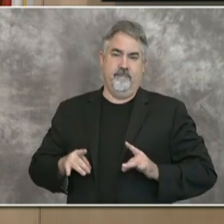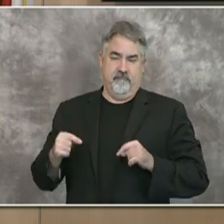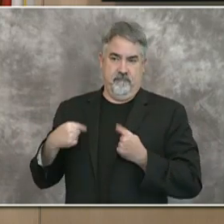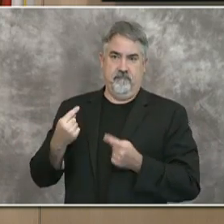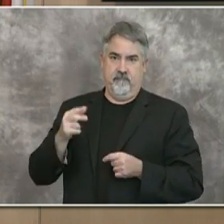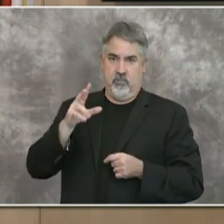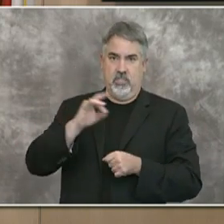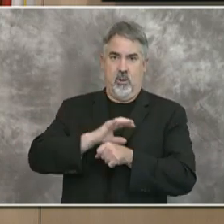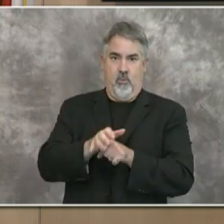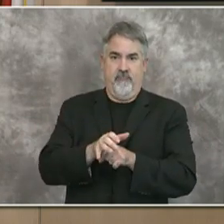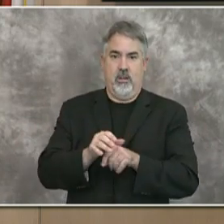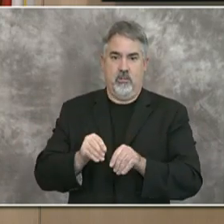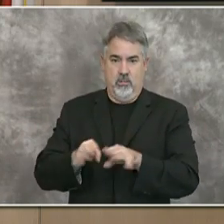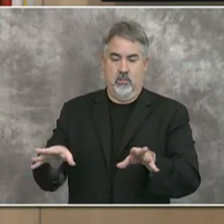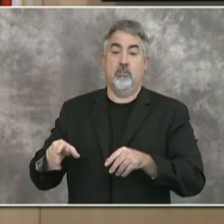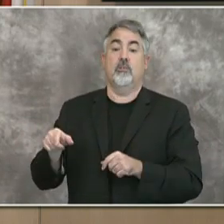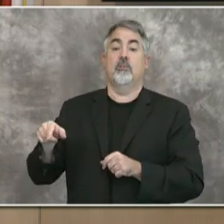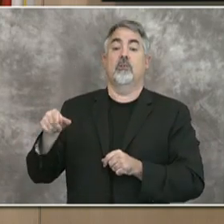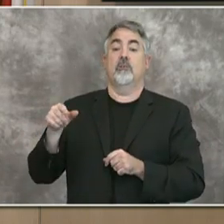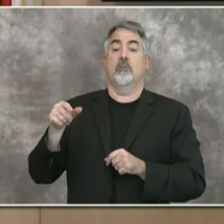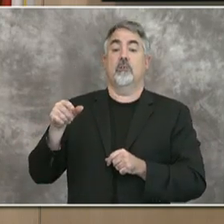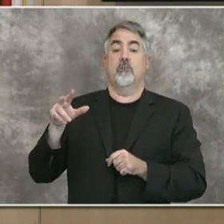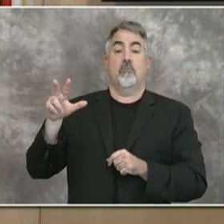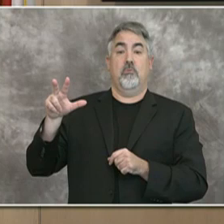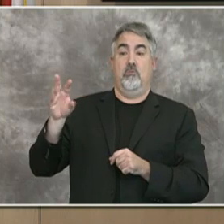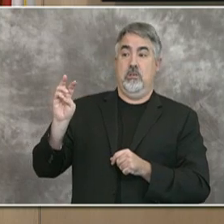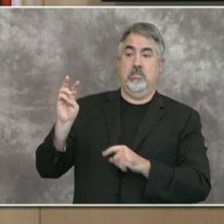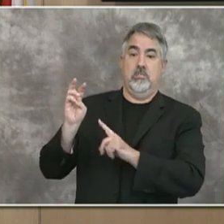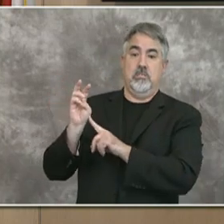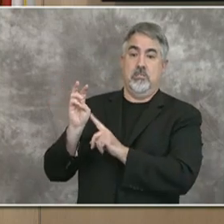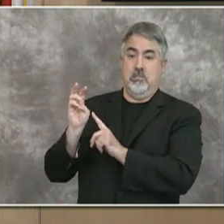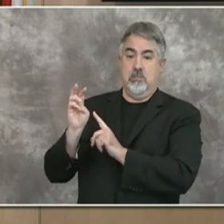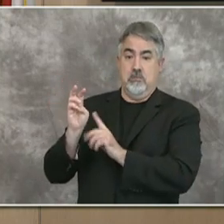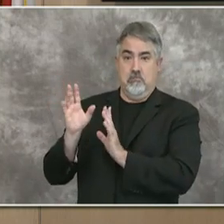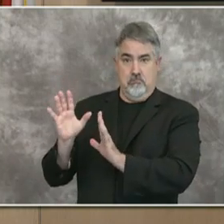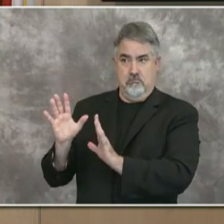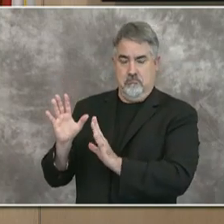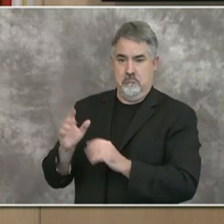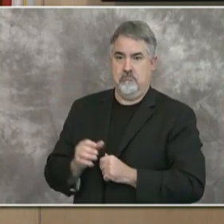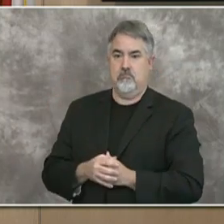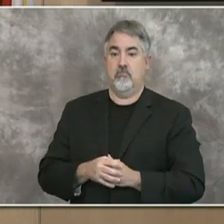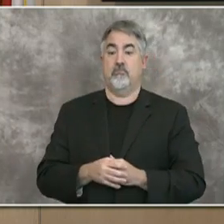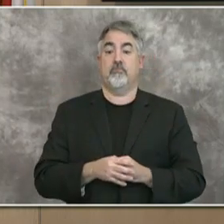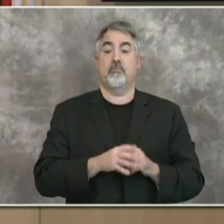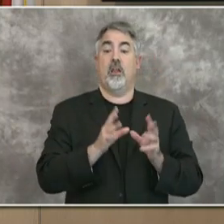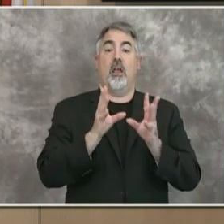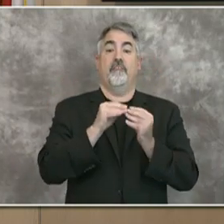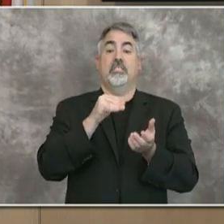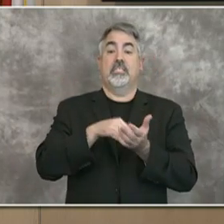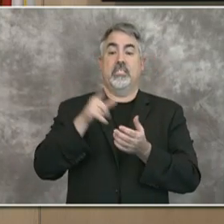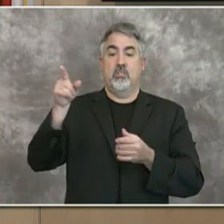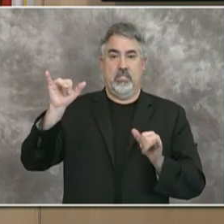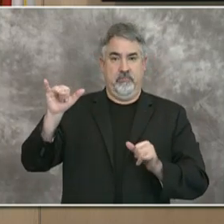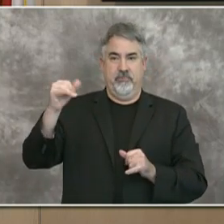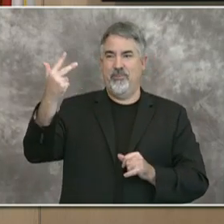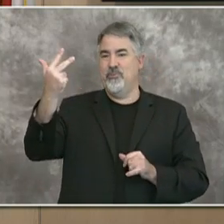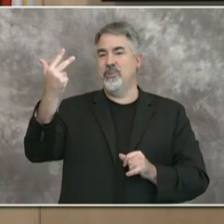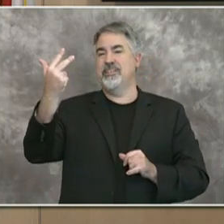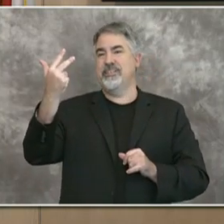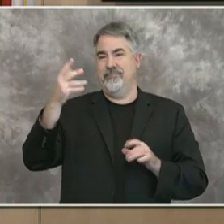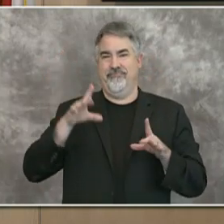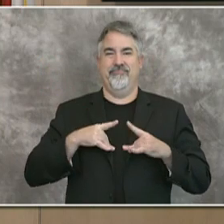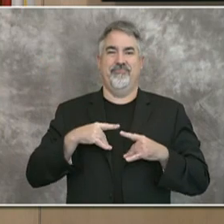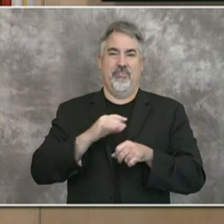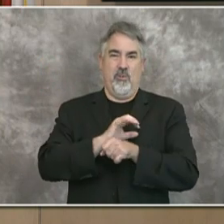of the positive cases for the entire county. The number from the convention center remains unchanged at 3. We've had 12